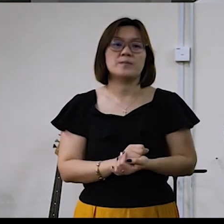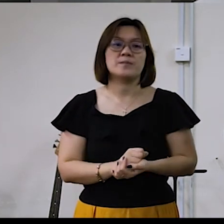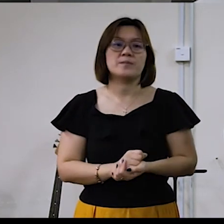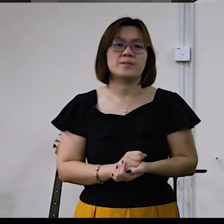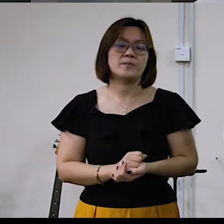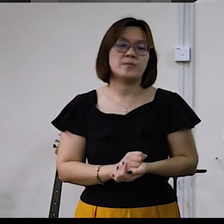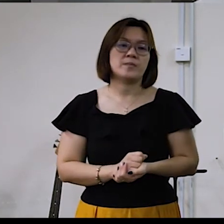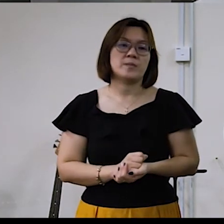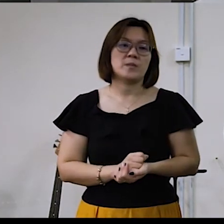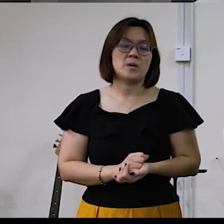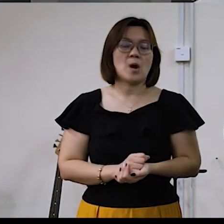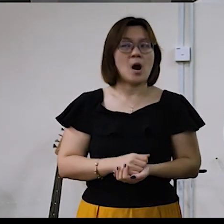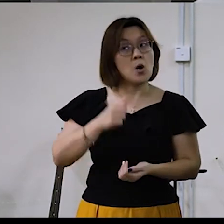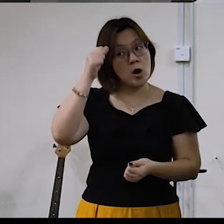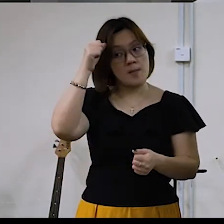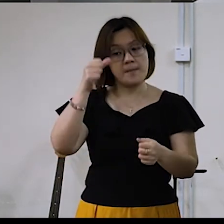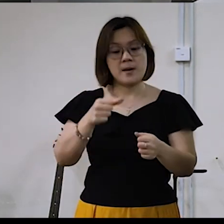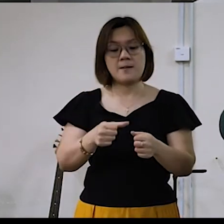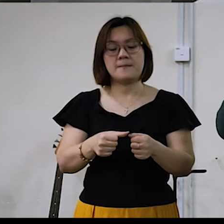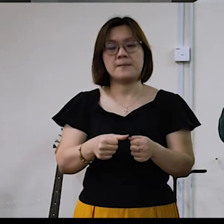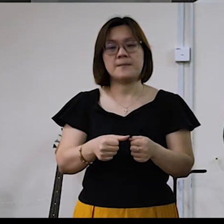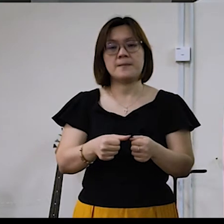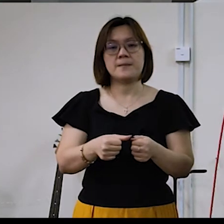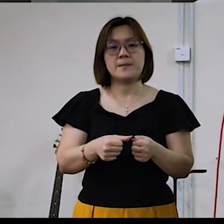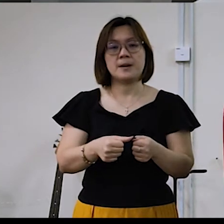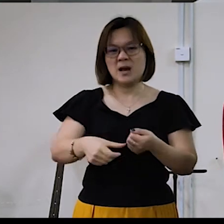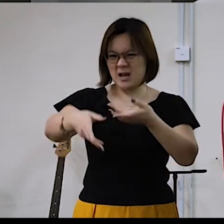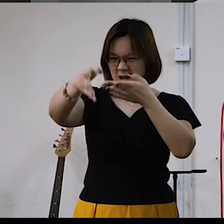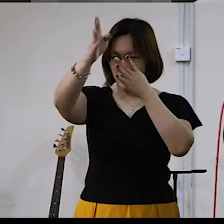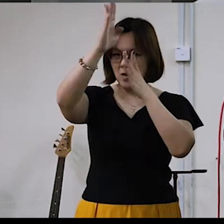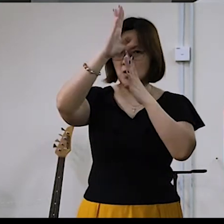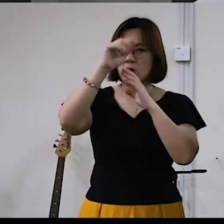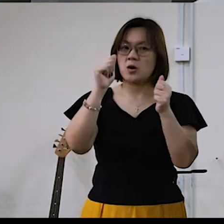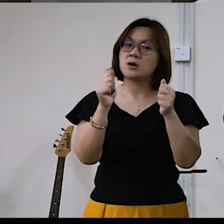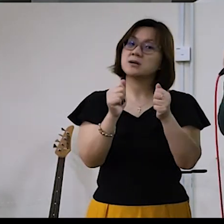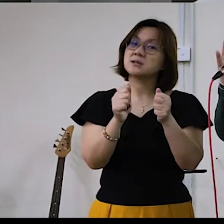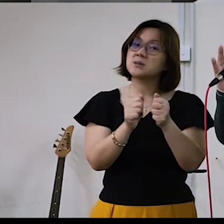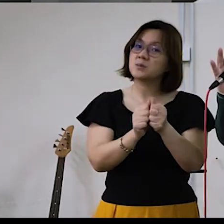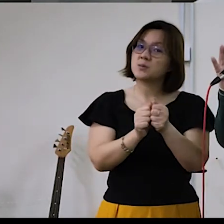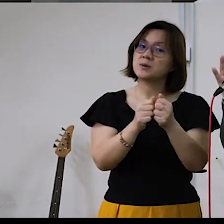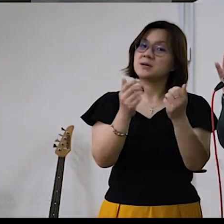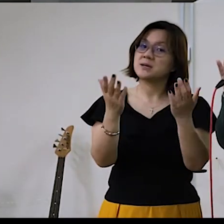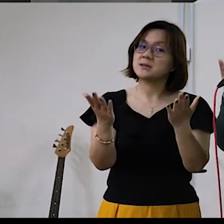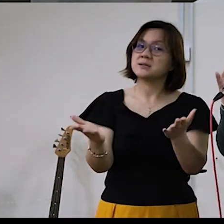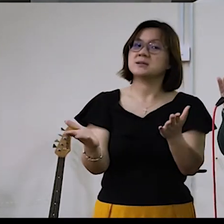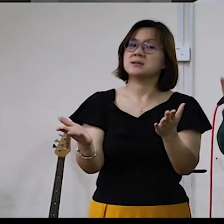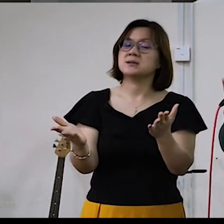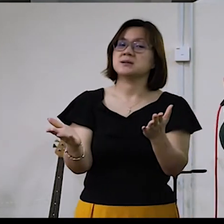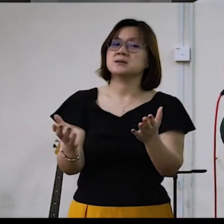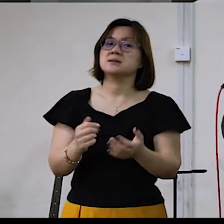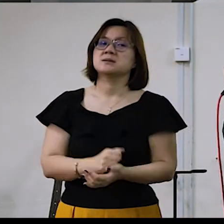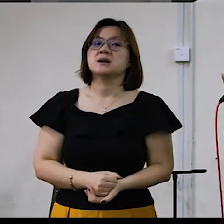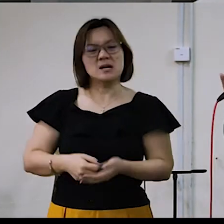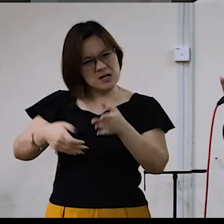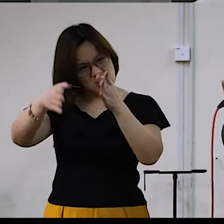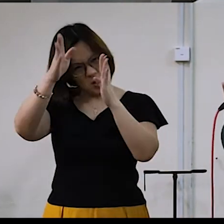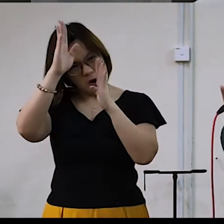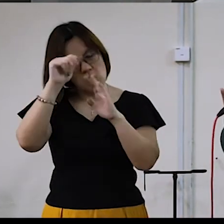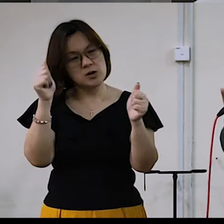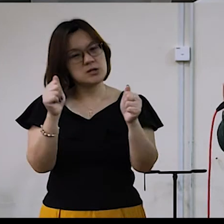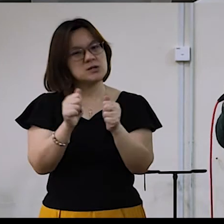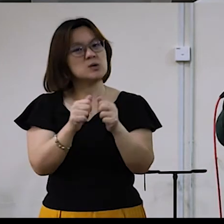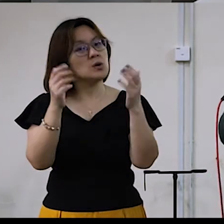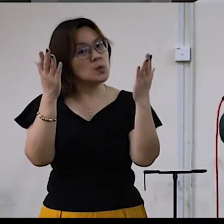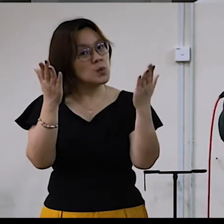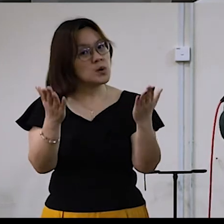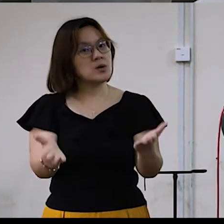We forget that. That's why we act like as though we are alone. God is with you. And God is not there to punish